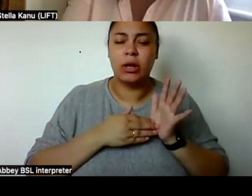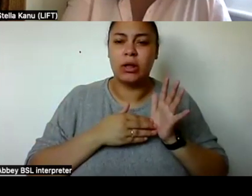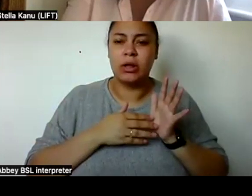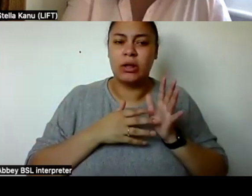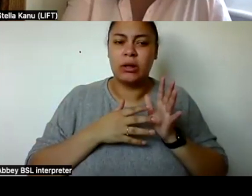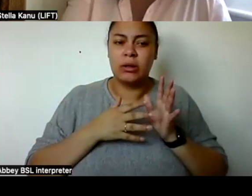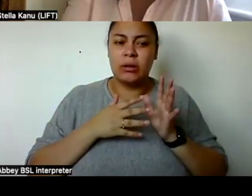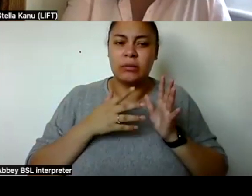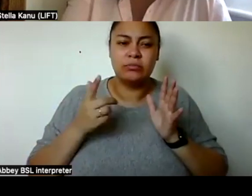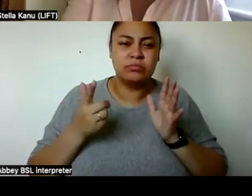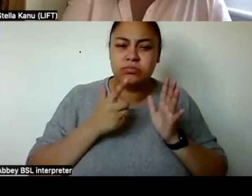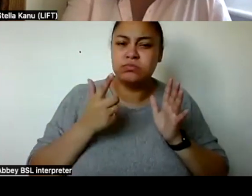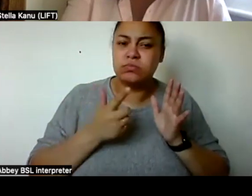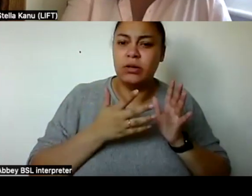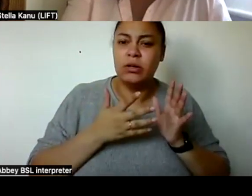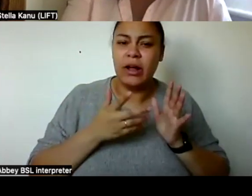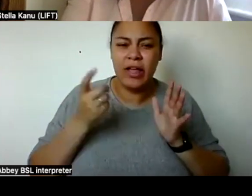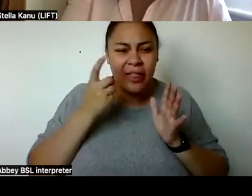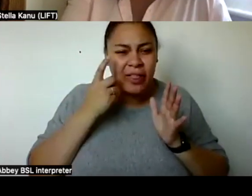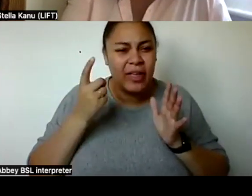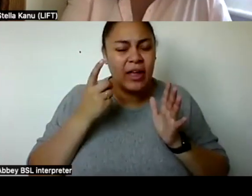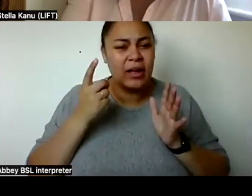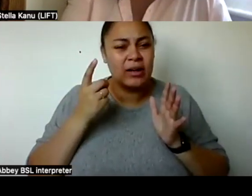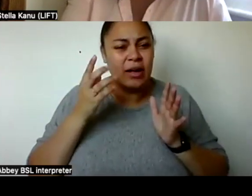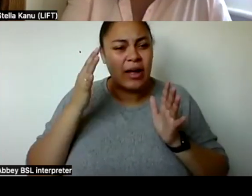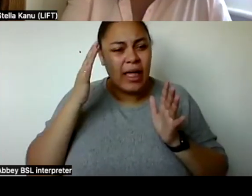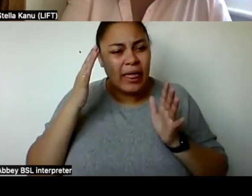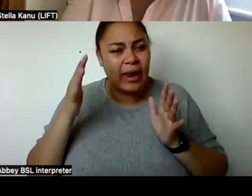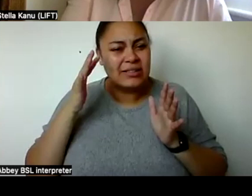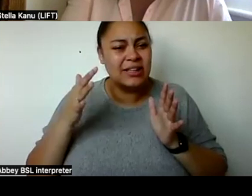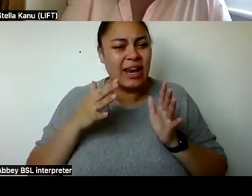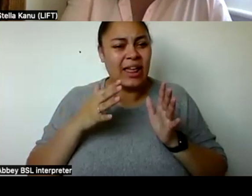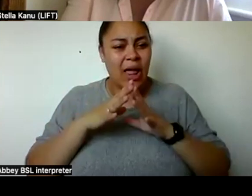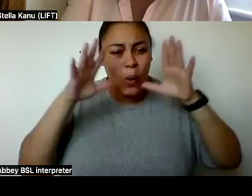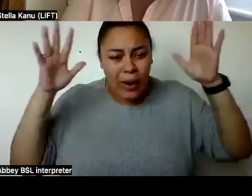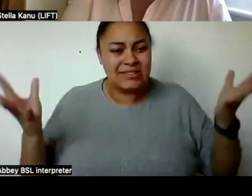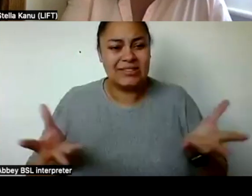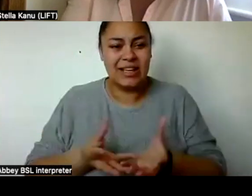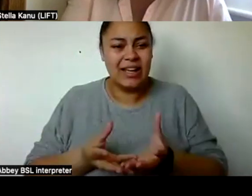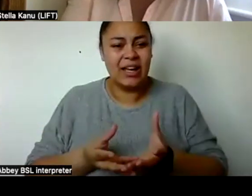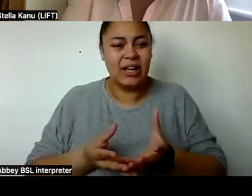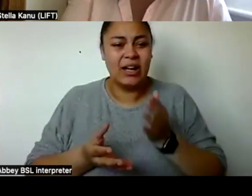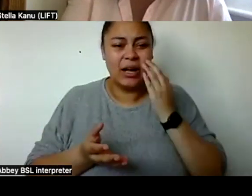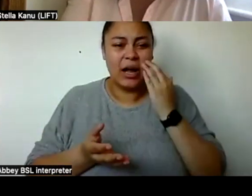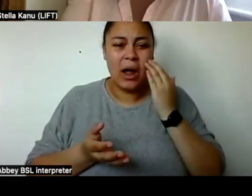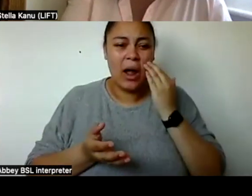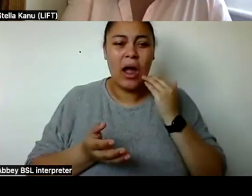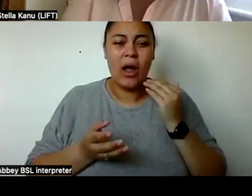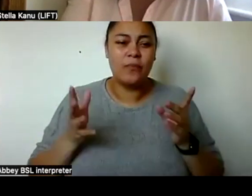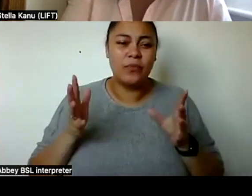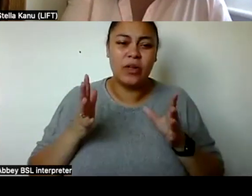often really holistically and constructively about audiences, participants